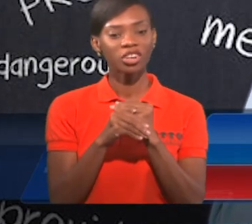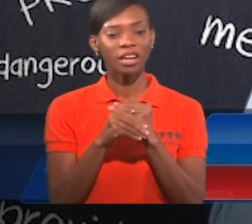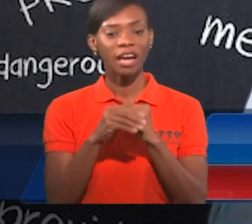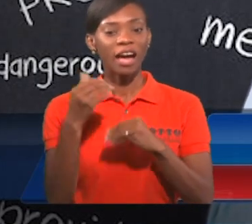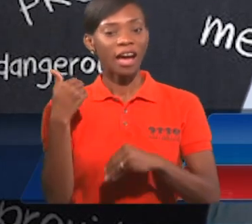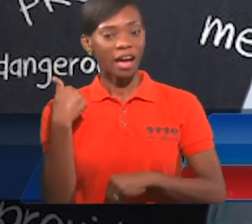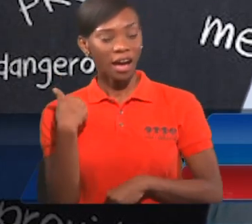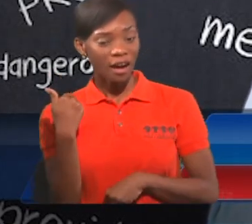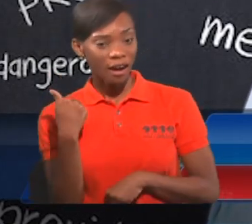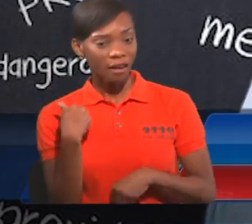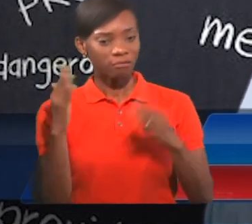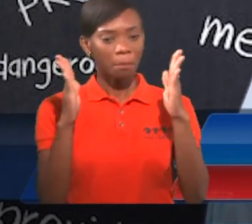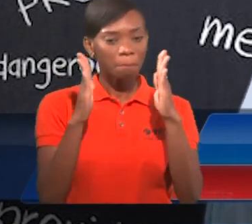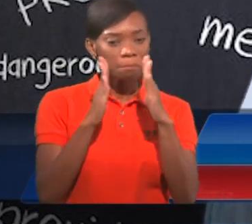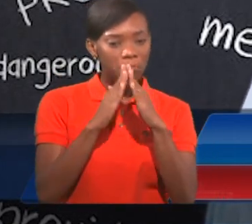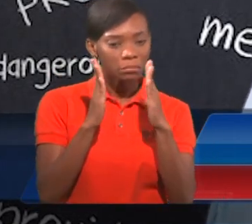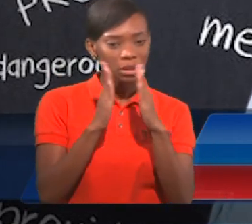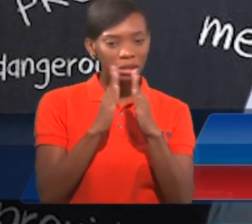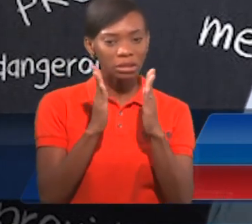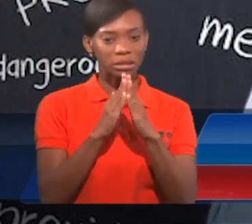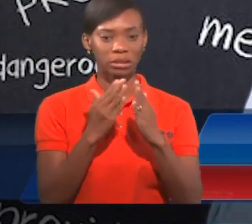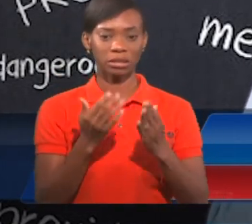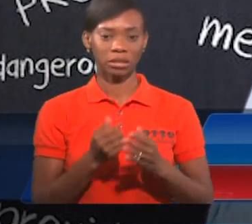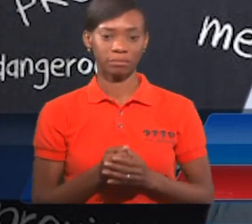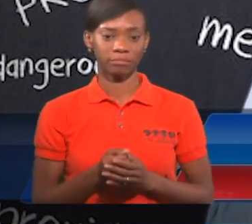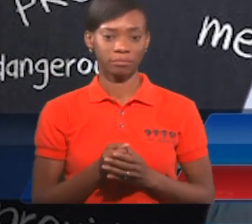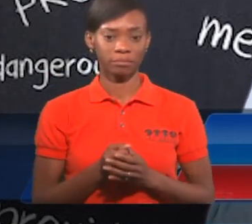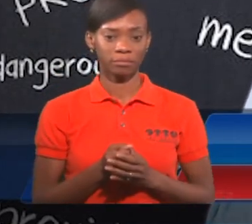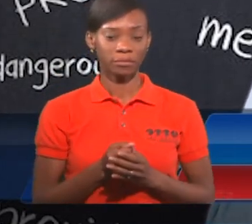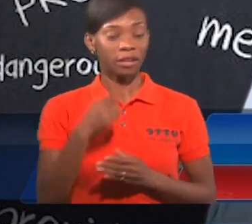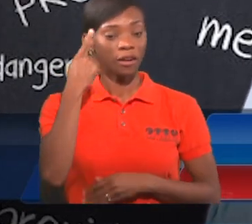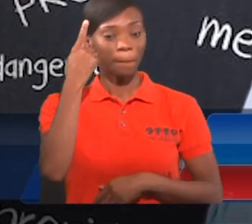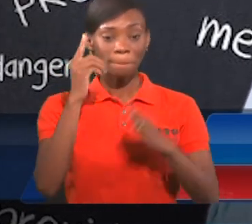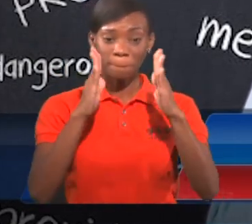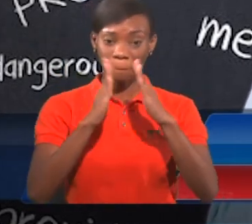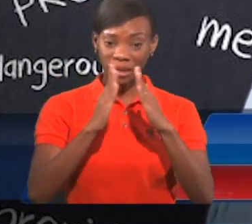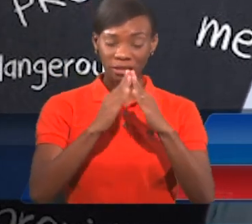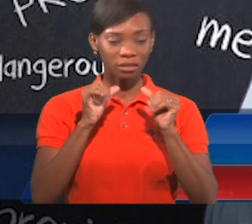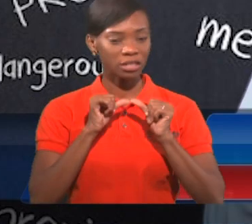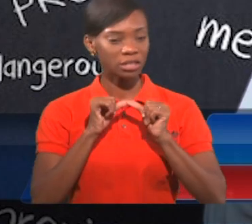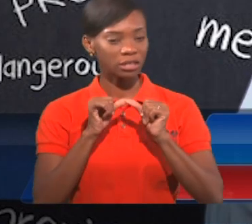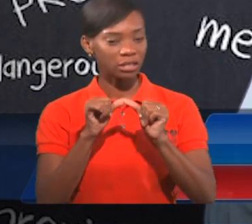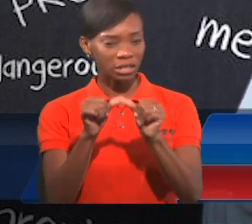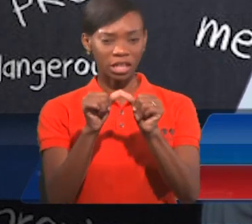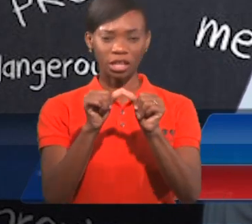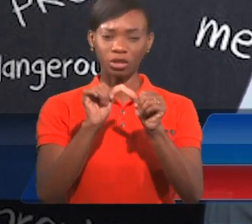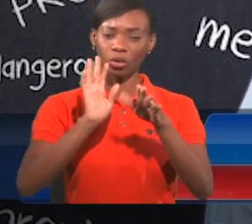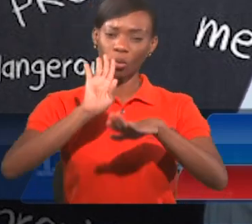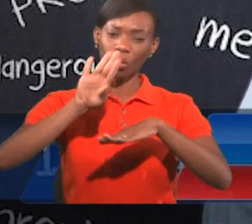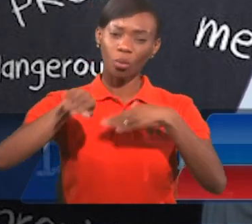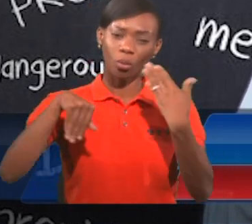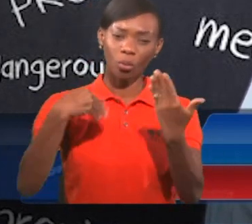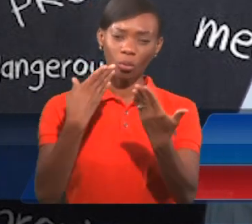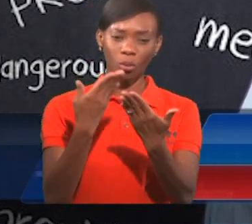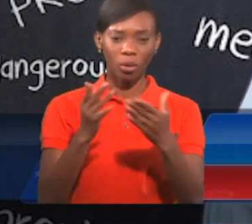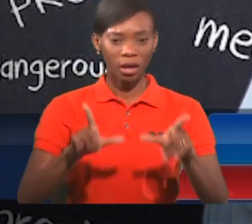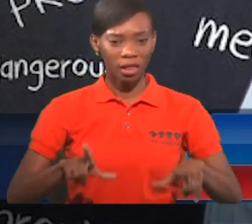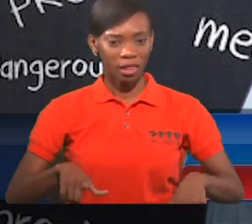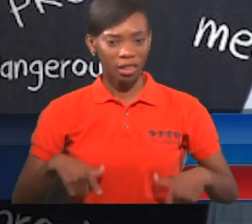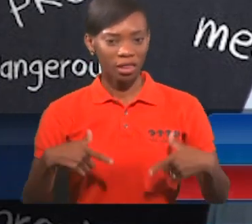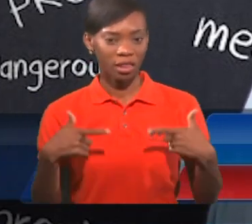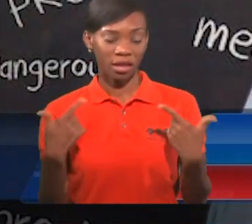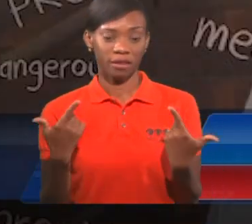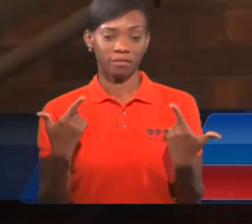you attend meetings. You're literally going to be in a meeting or meetings for the rest of your life, because this requires you're always going to be a substance